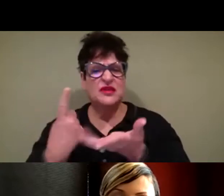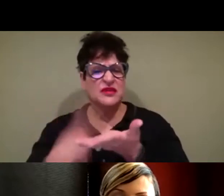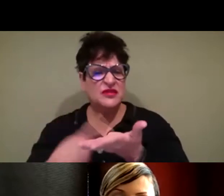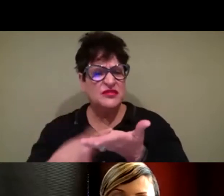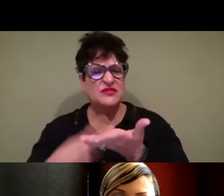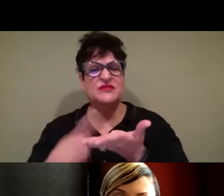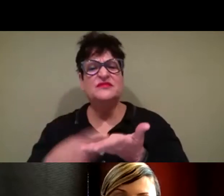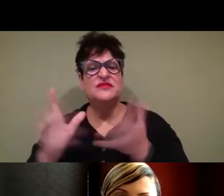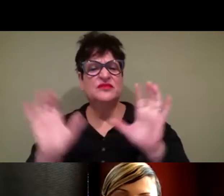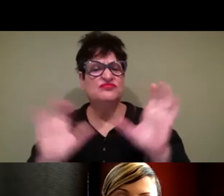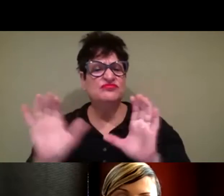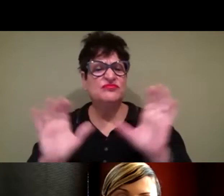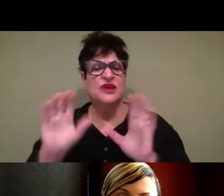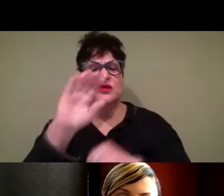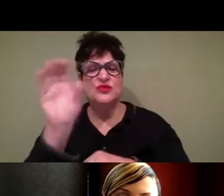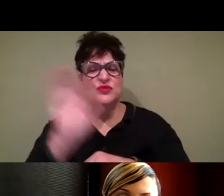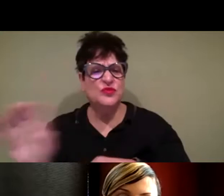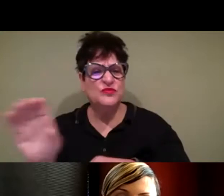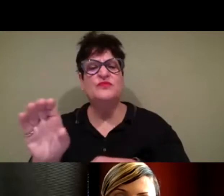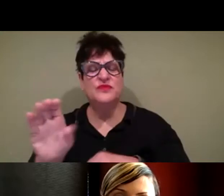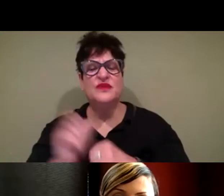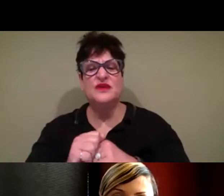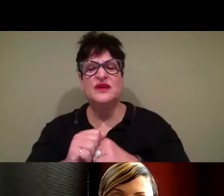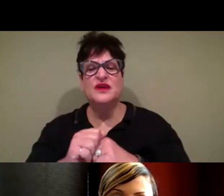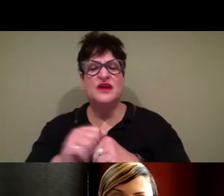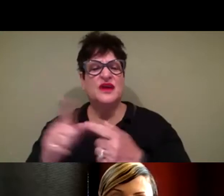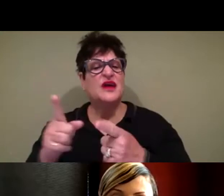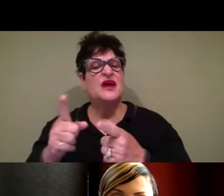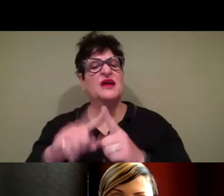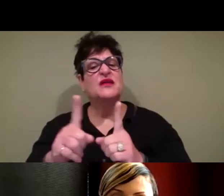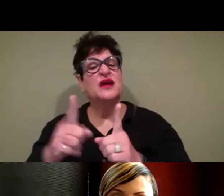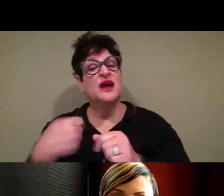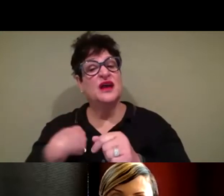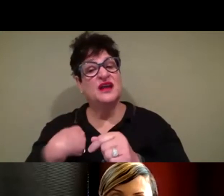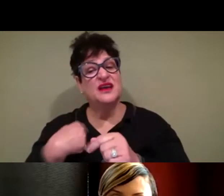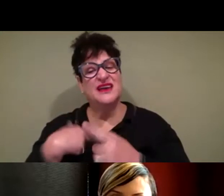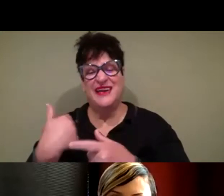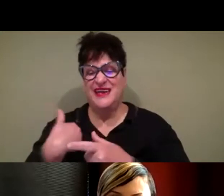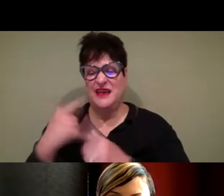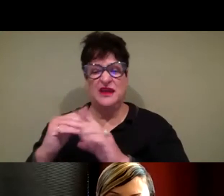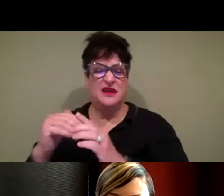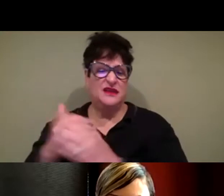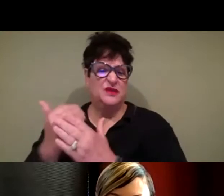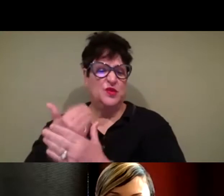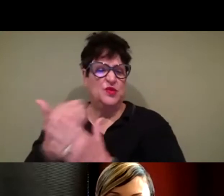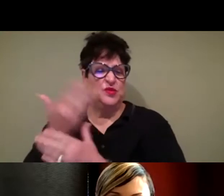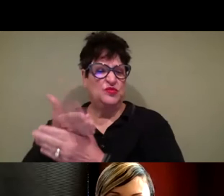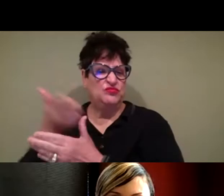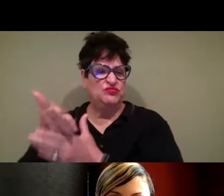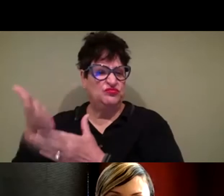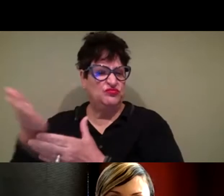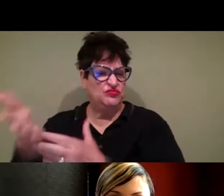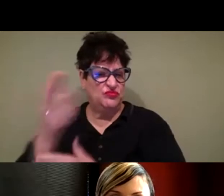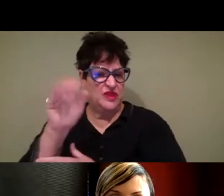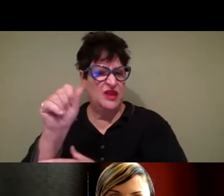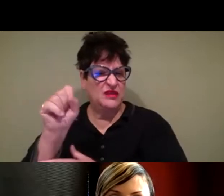COVID press briefings, but given the uptick in cases, we wanted to check in with folks and make sure